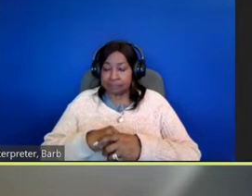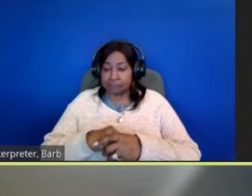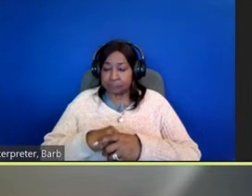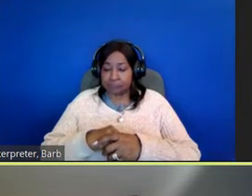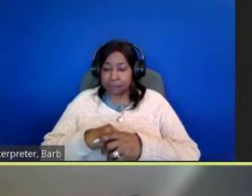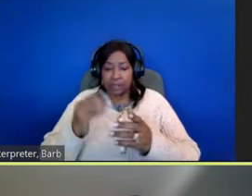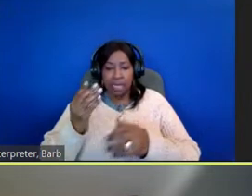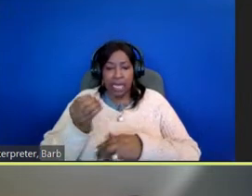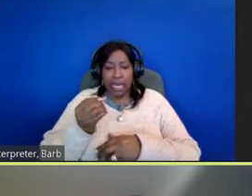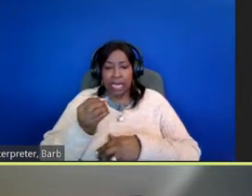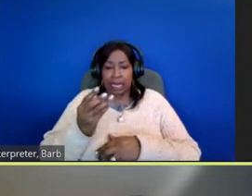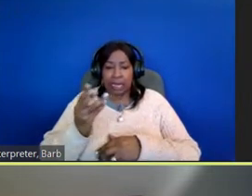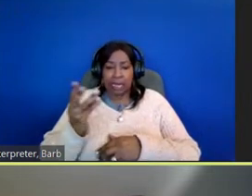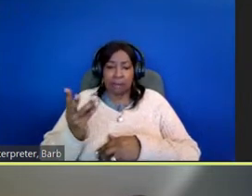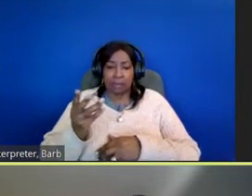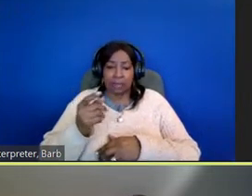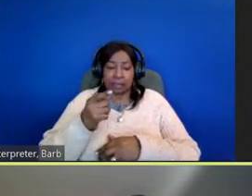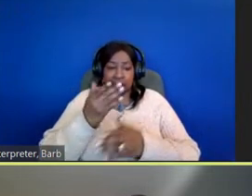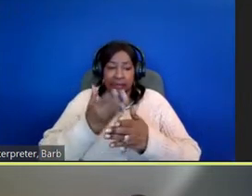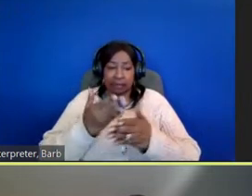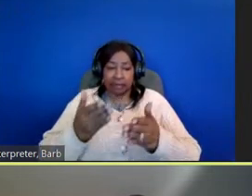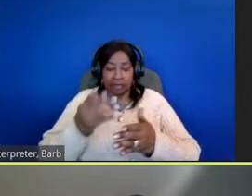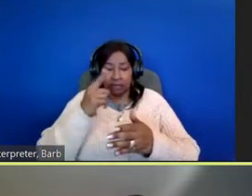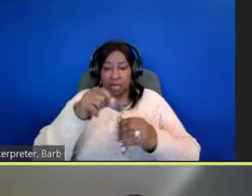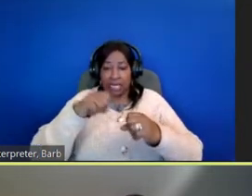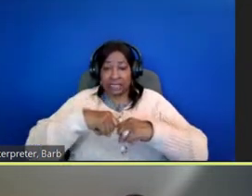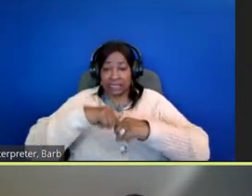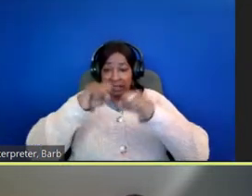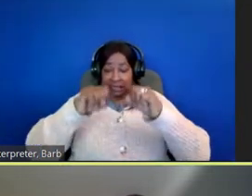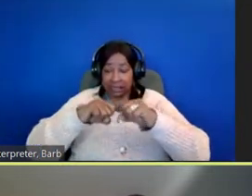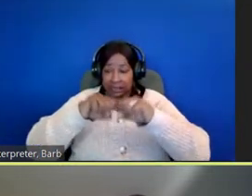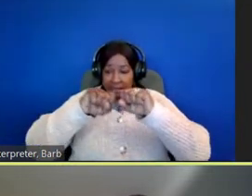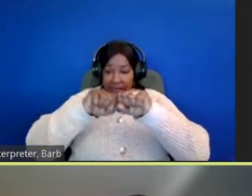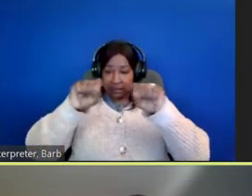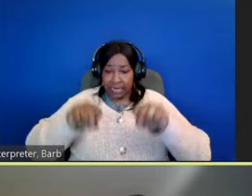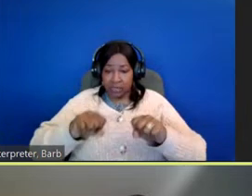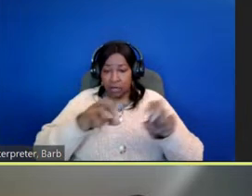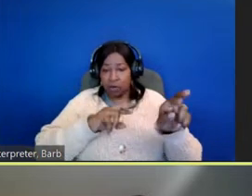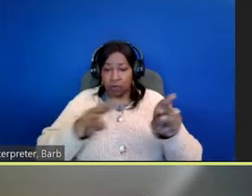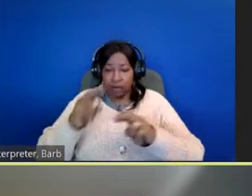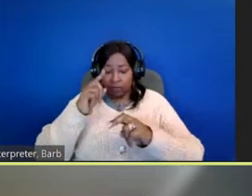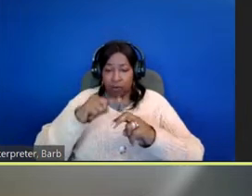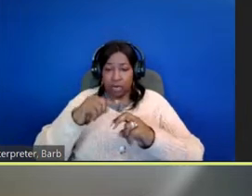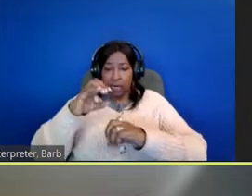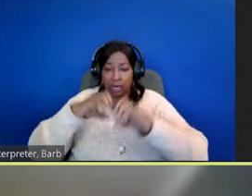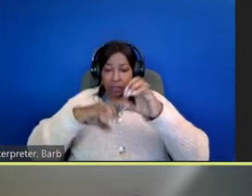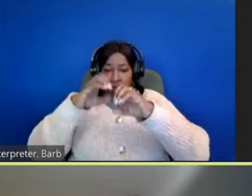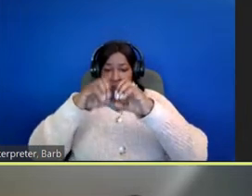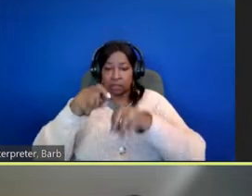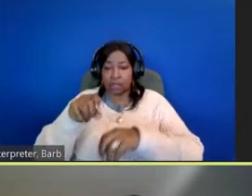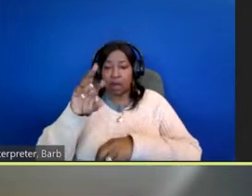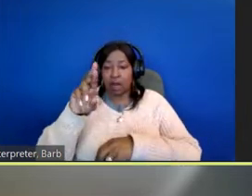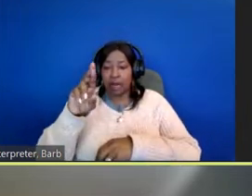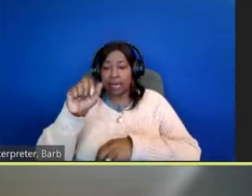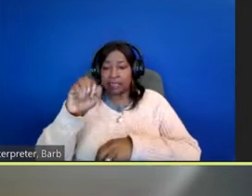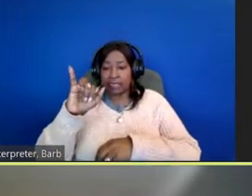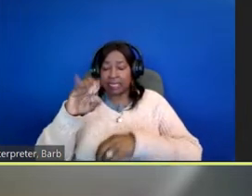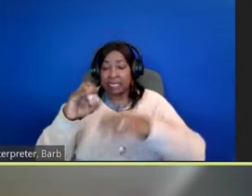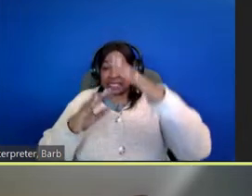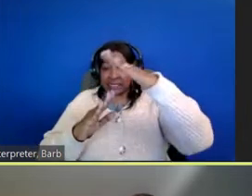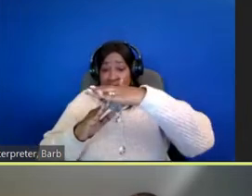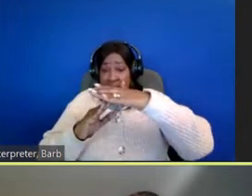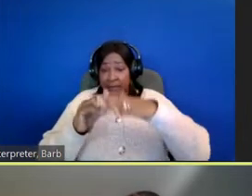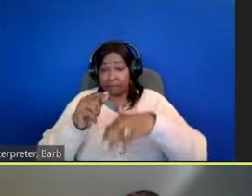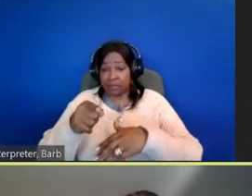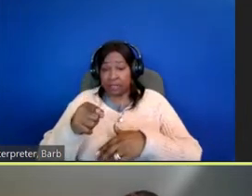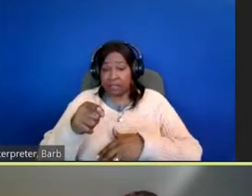Couple of renderings for stations that are ready for construction. For the Racine Station, is fully the top slide is a rendering